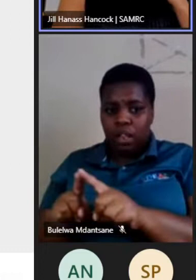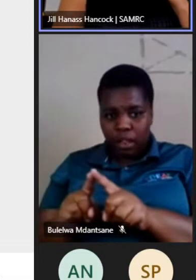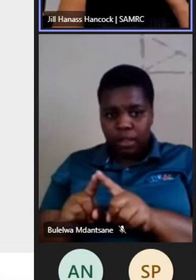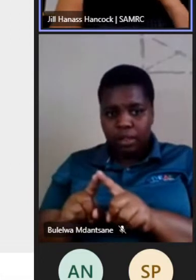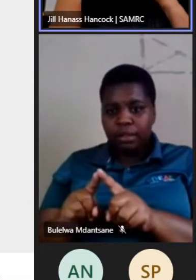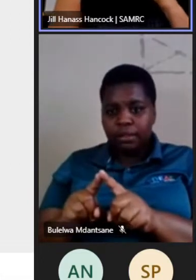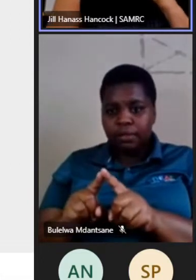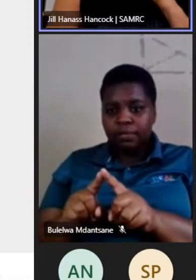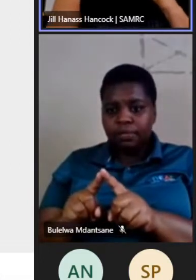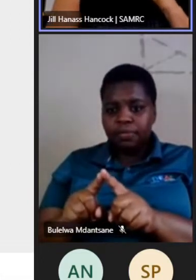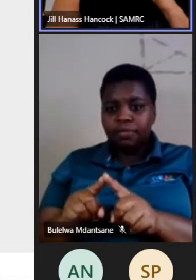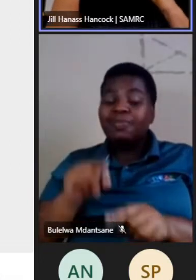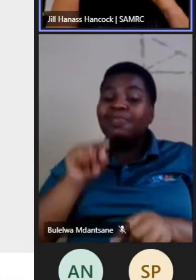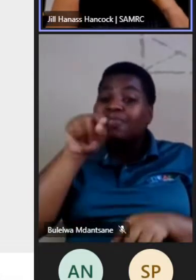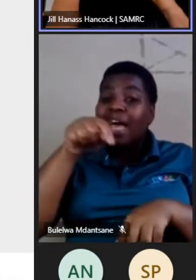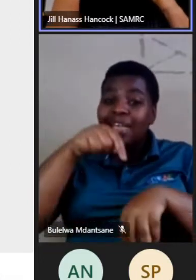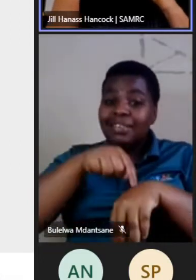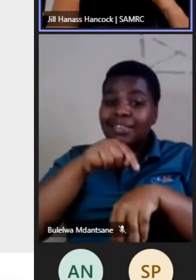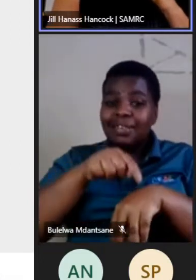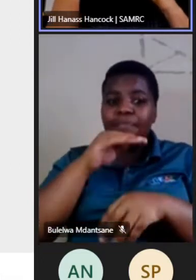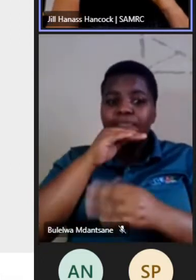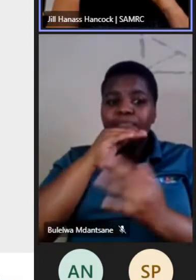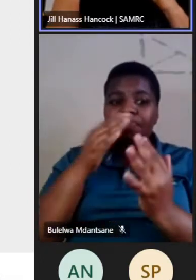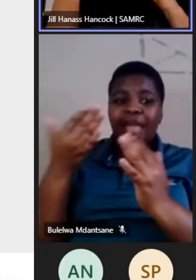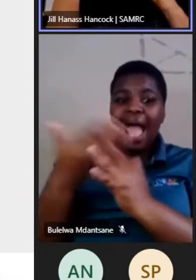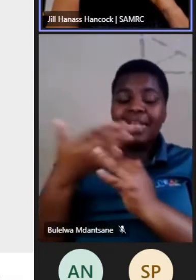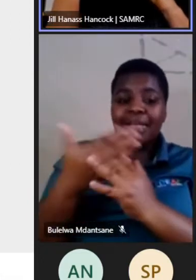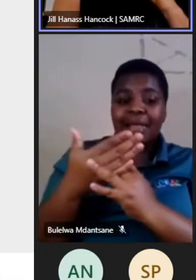Also during that time, the access to support